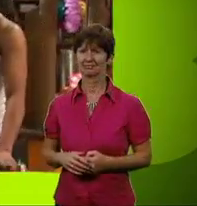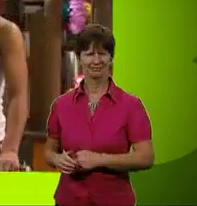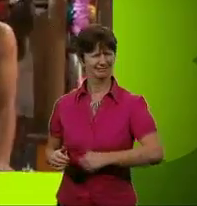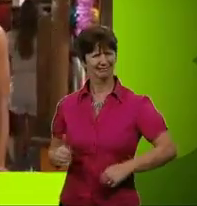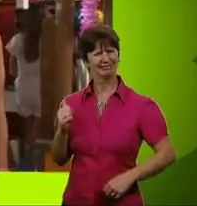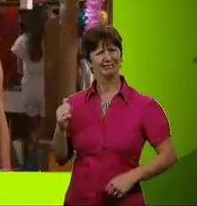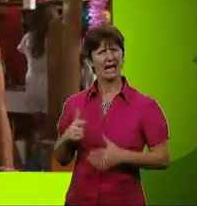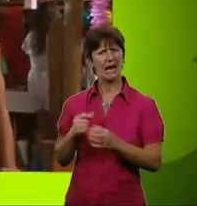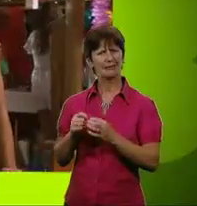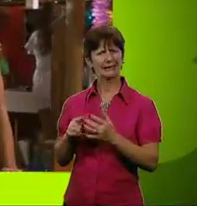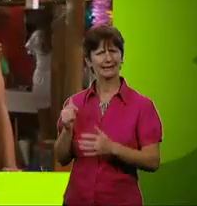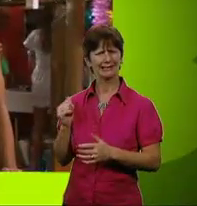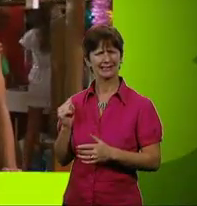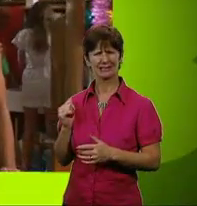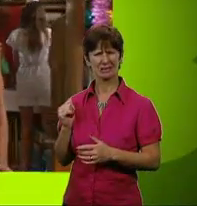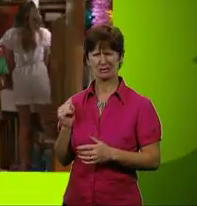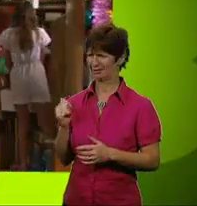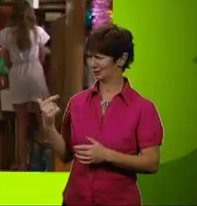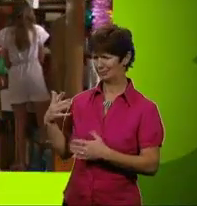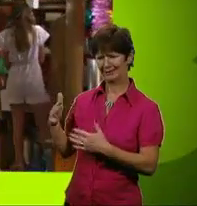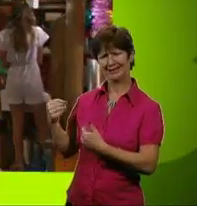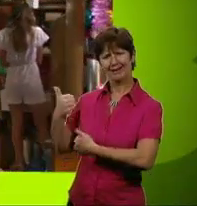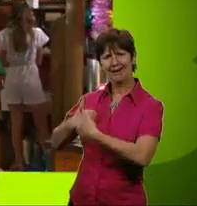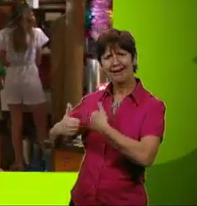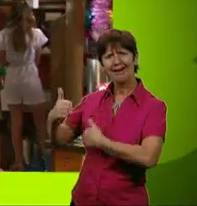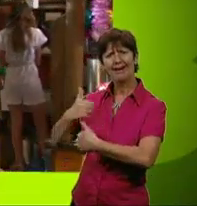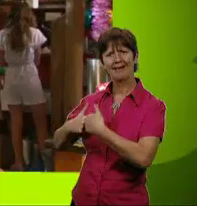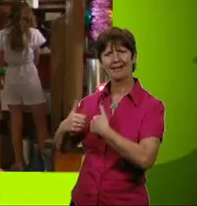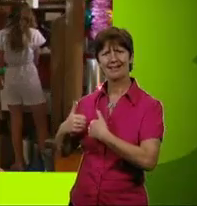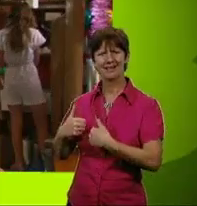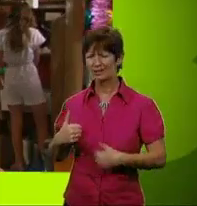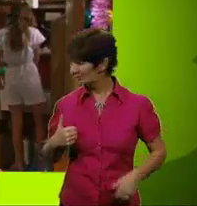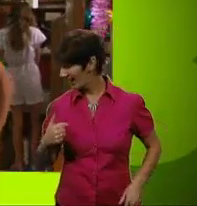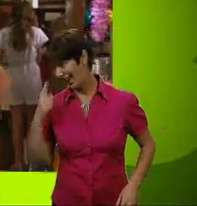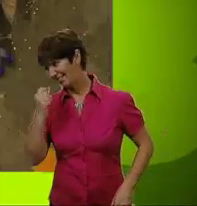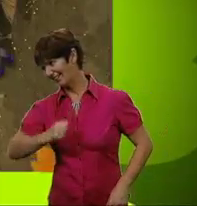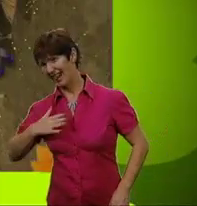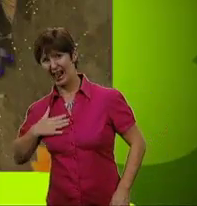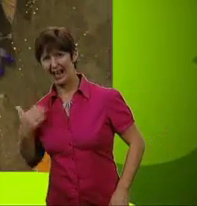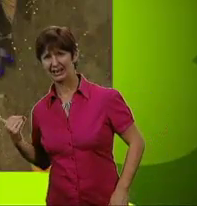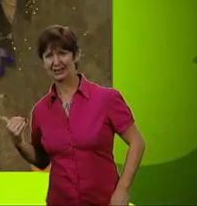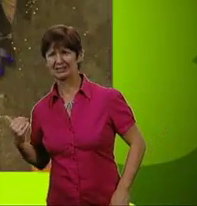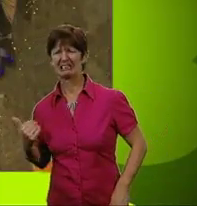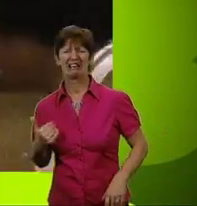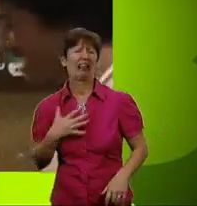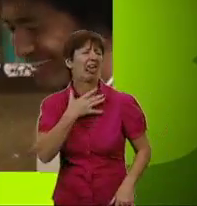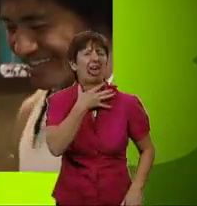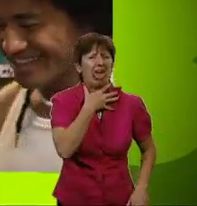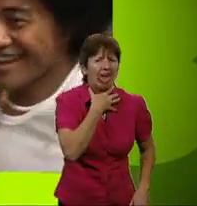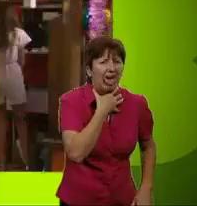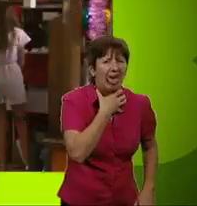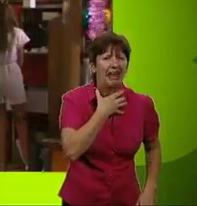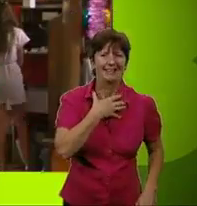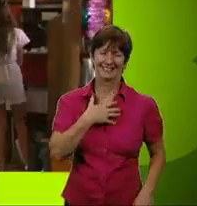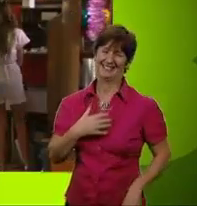What's up with Abby today? I think she just paid me a compliment. Man, I think she likes you. Ew! Yeah,